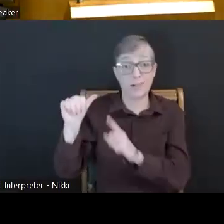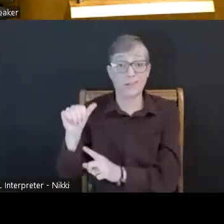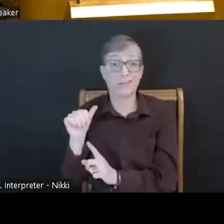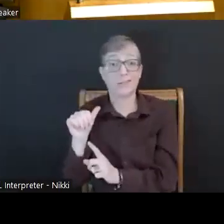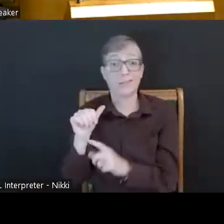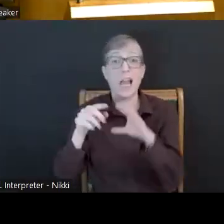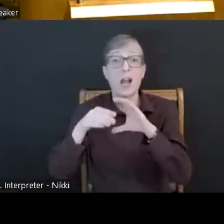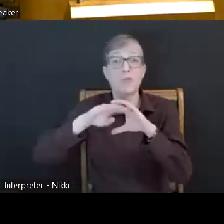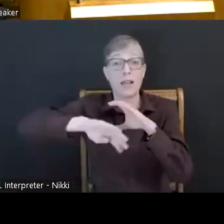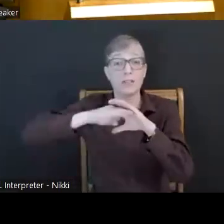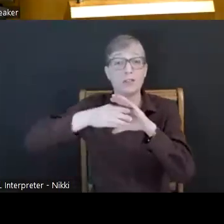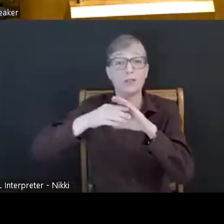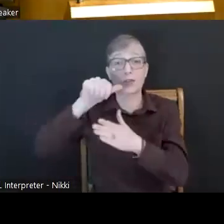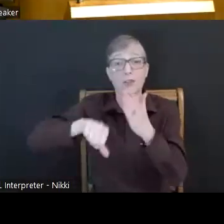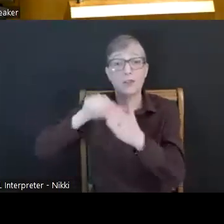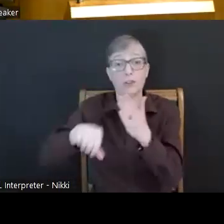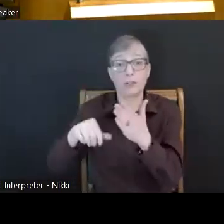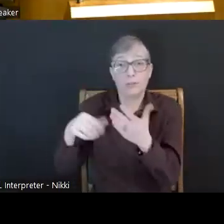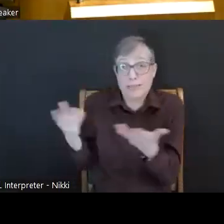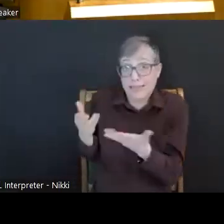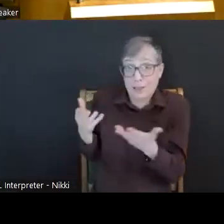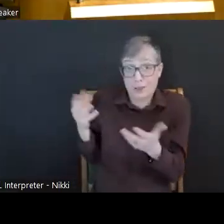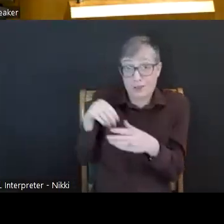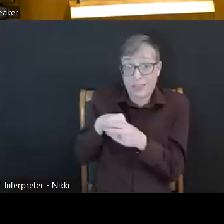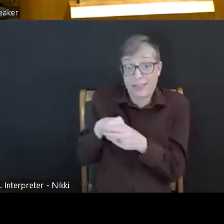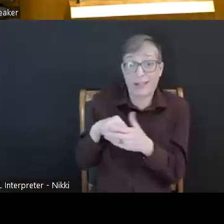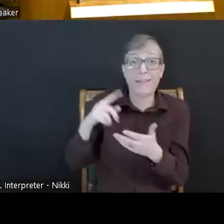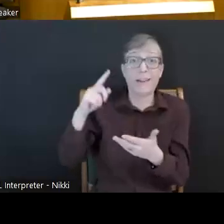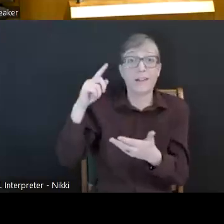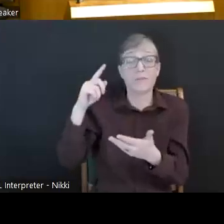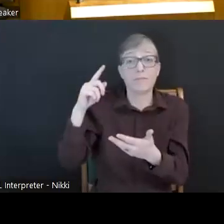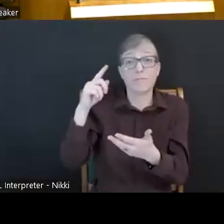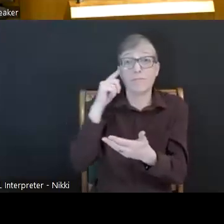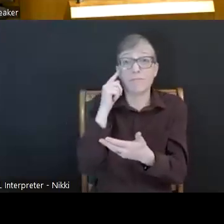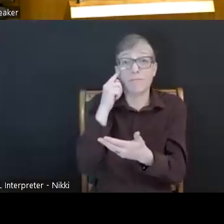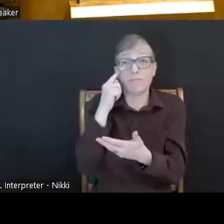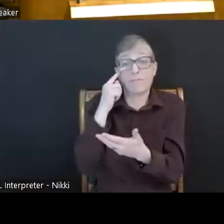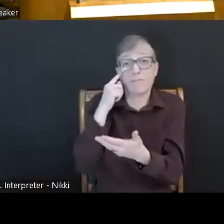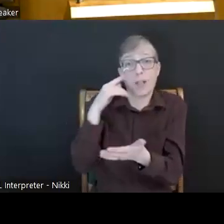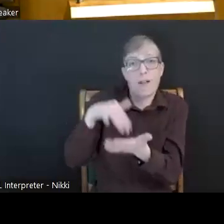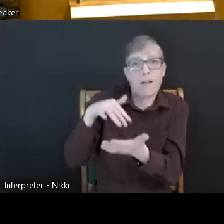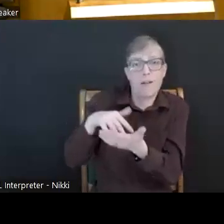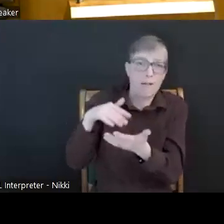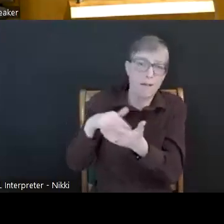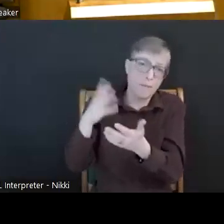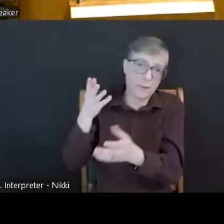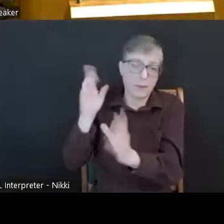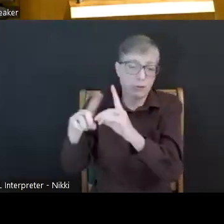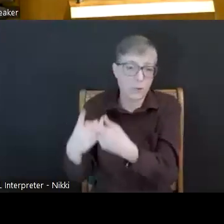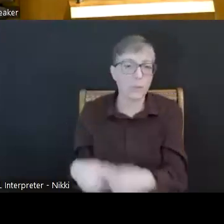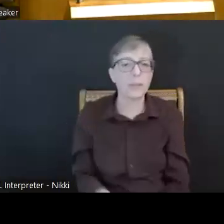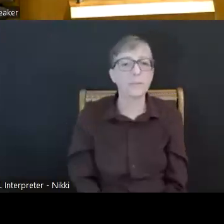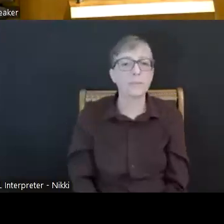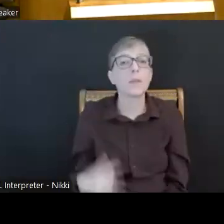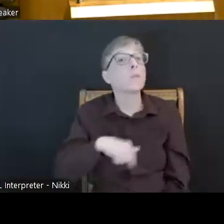with vision loss, psychologists and psychiatrists who had some experience working with the population, and social workers